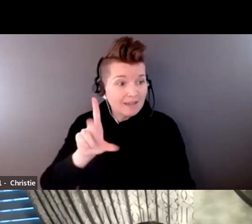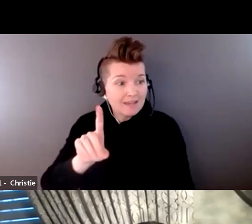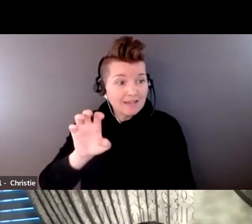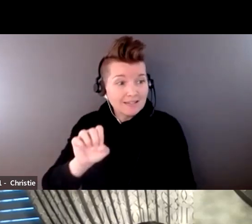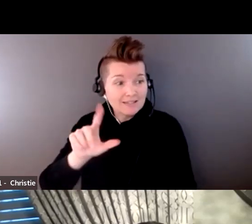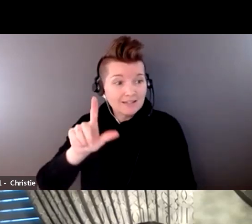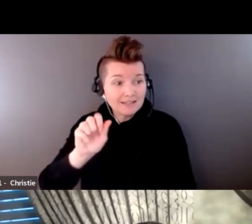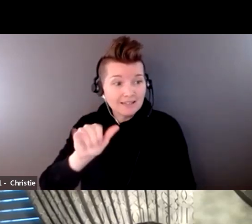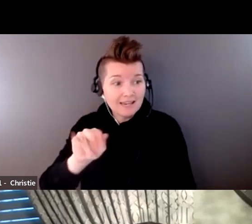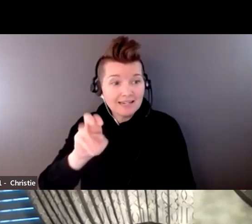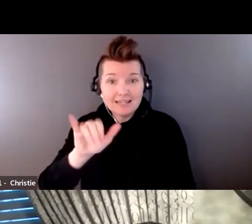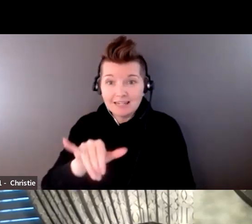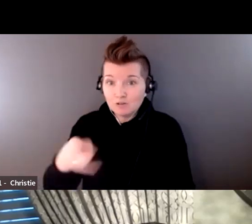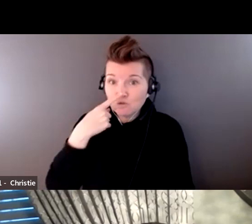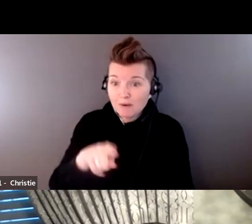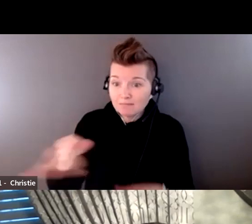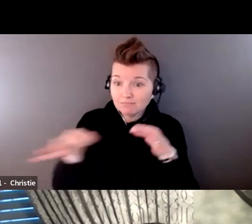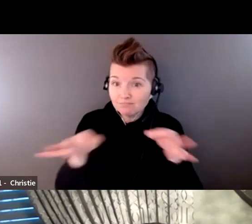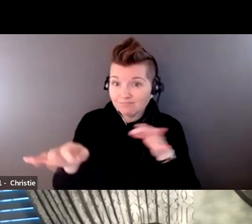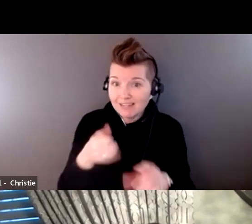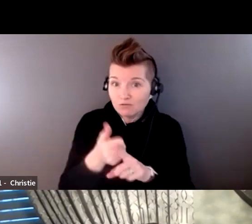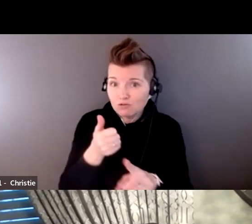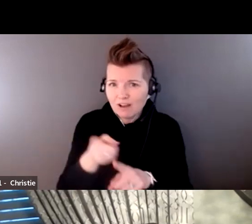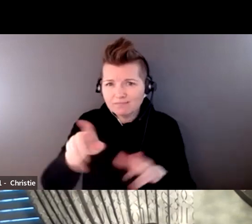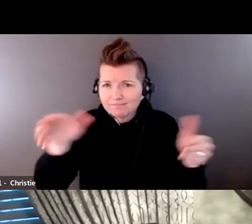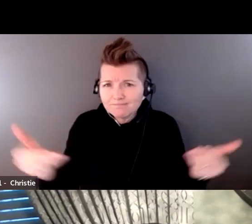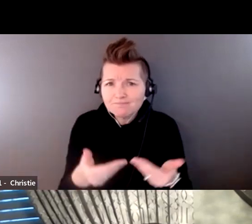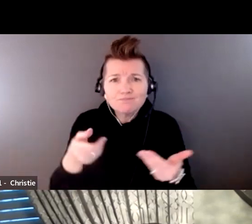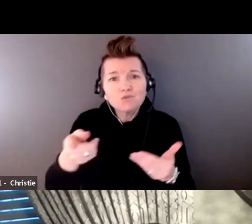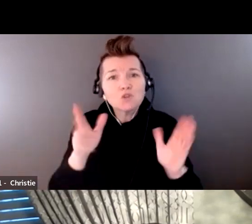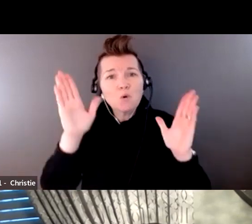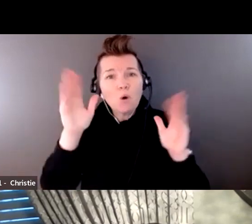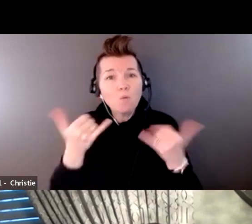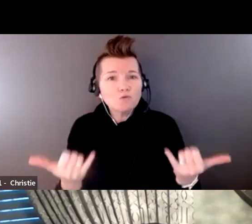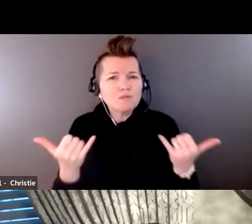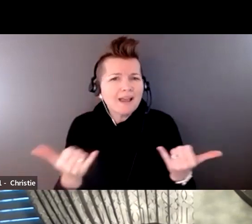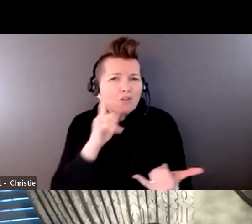a little bit about yourself and maybe what you hope to take away from